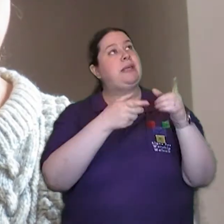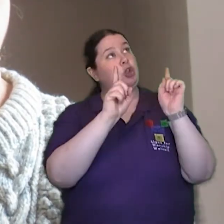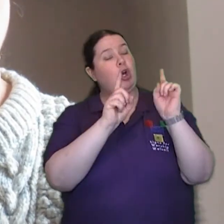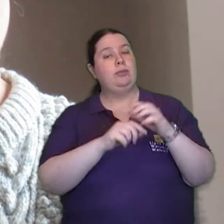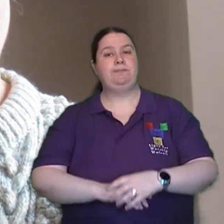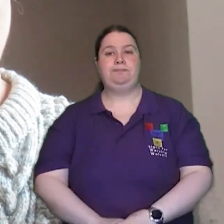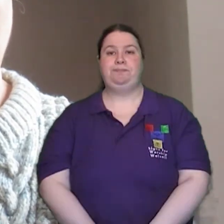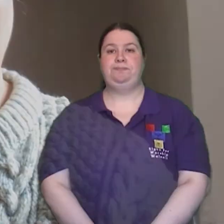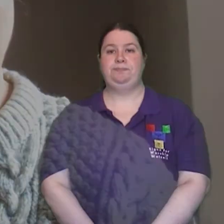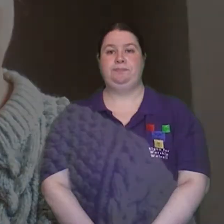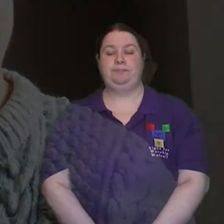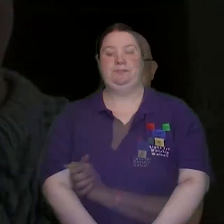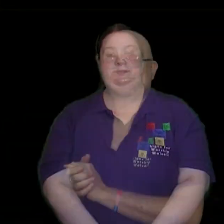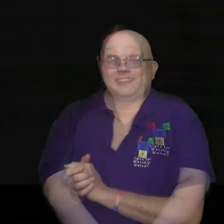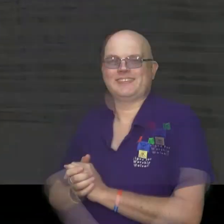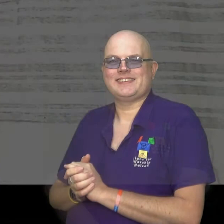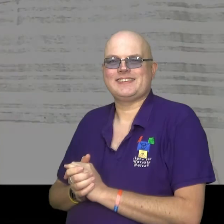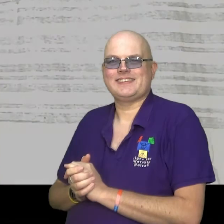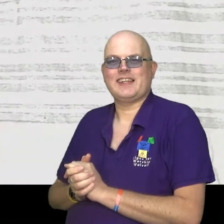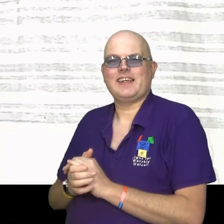Thanks be to God.